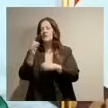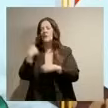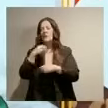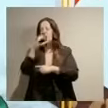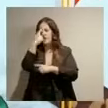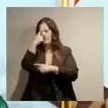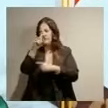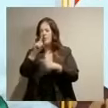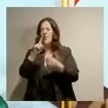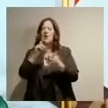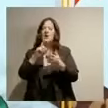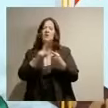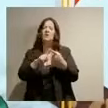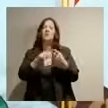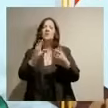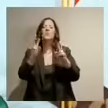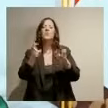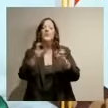sweep those